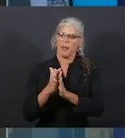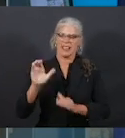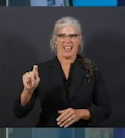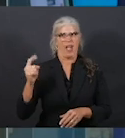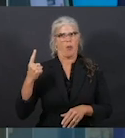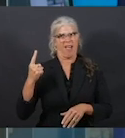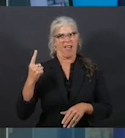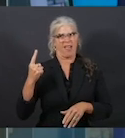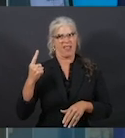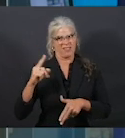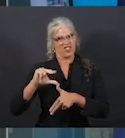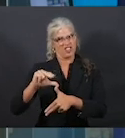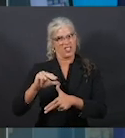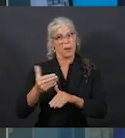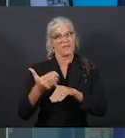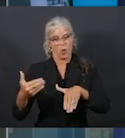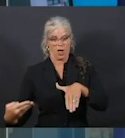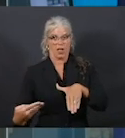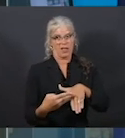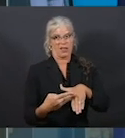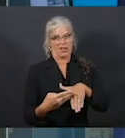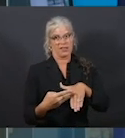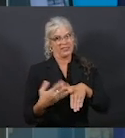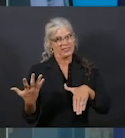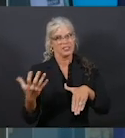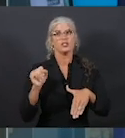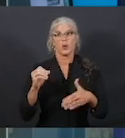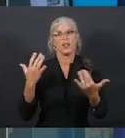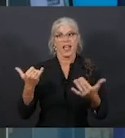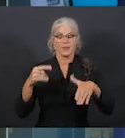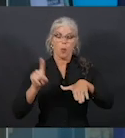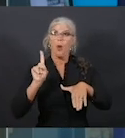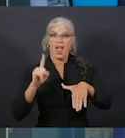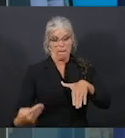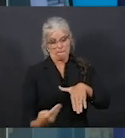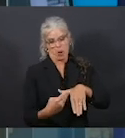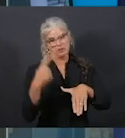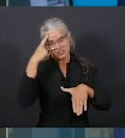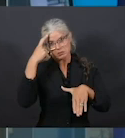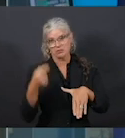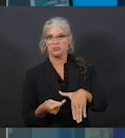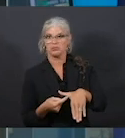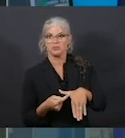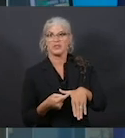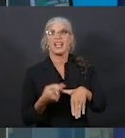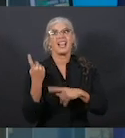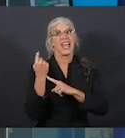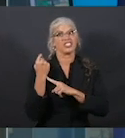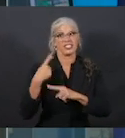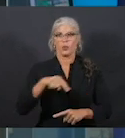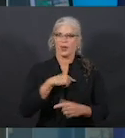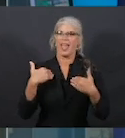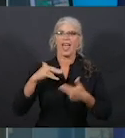hurricane before making landfall in the Big Bend region of Florida. As you remember, last year we had Hurricane